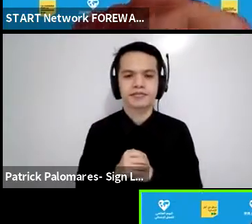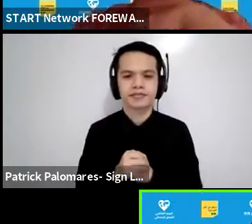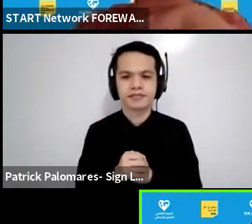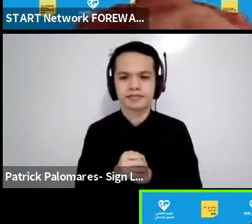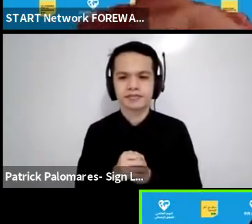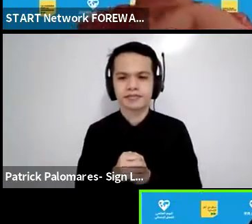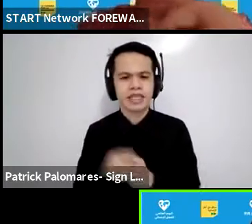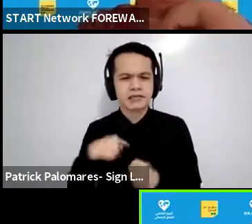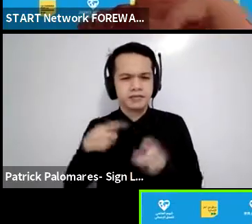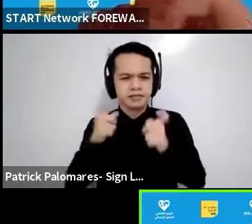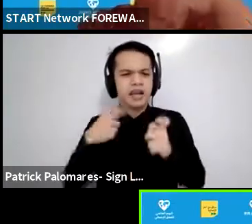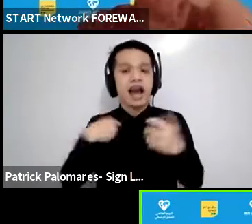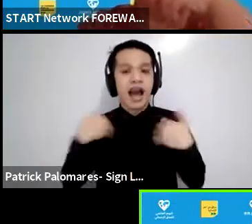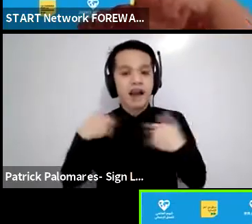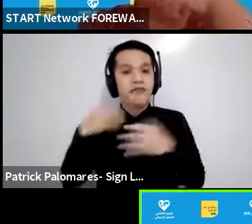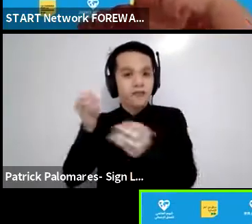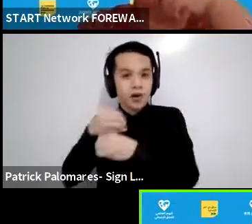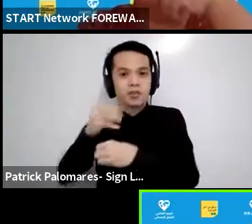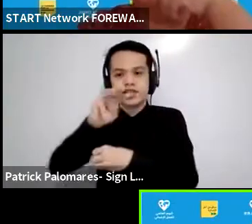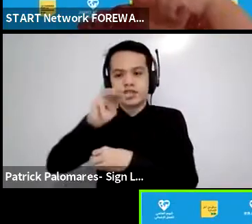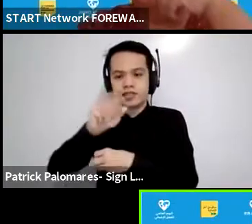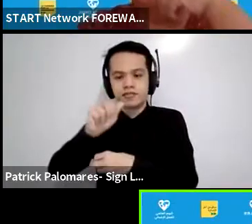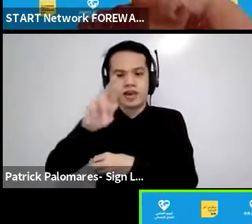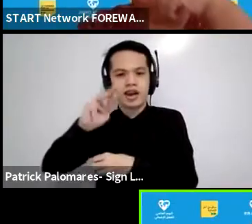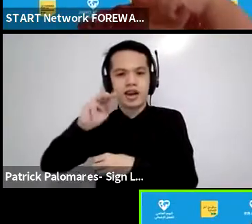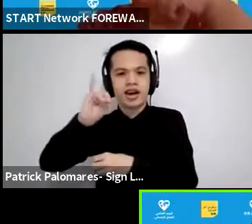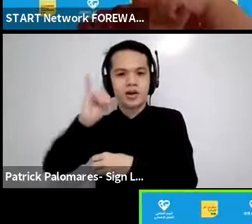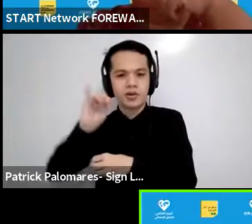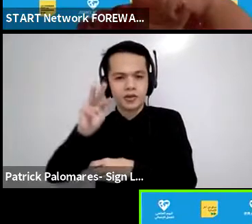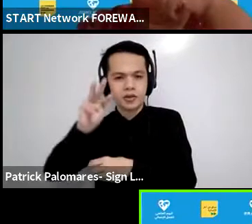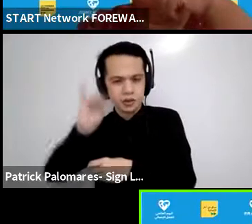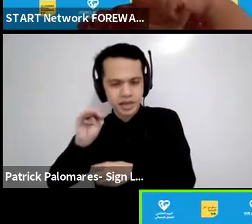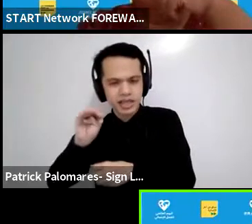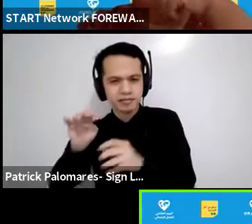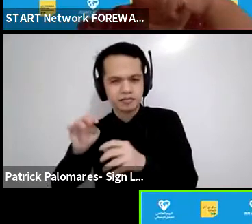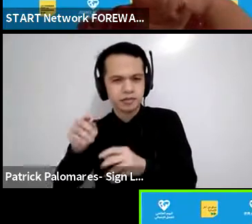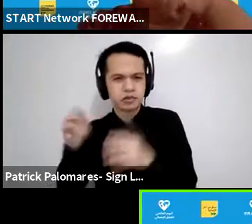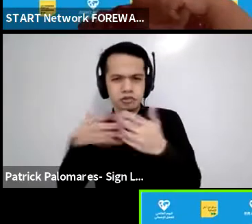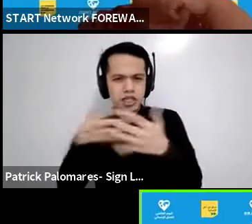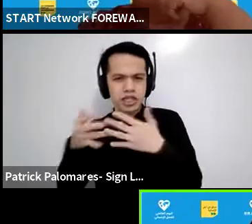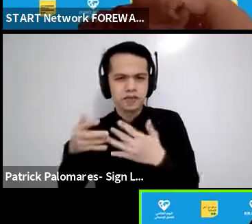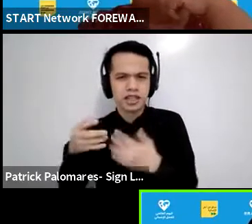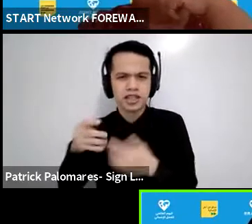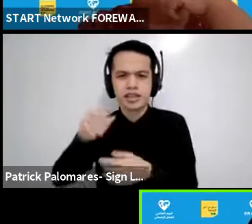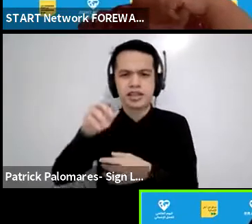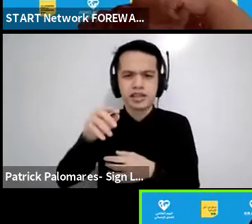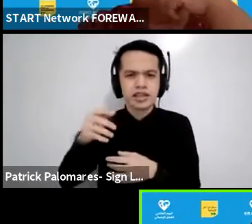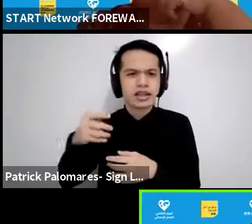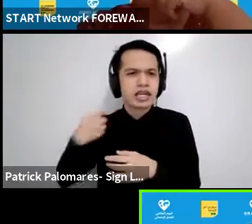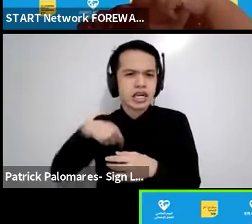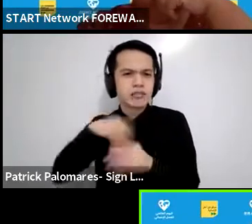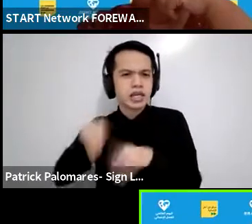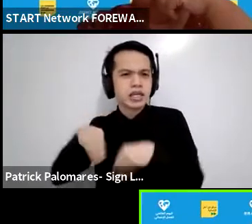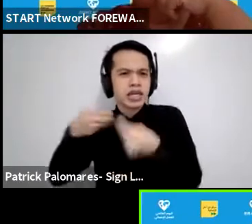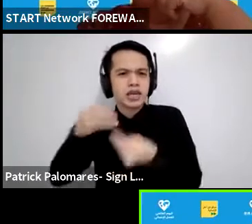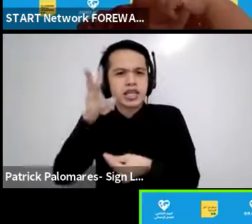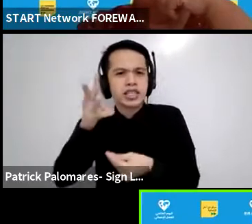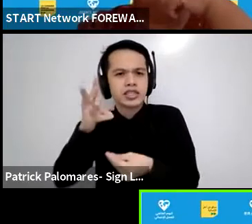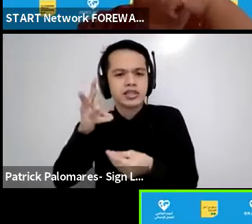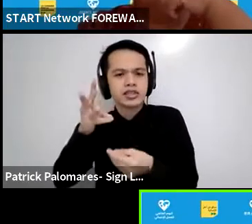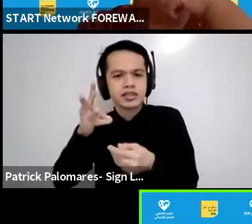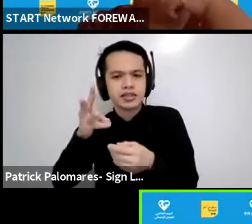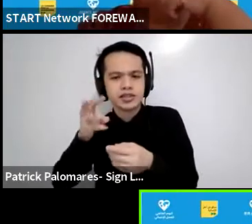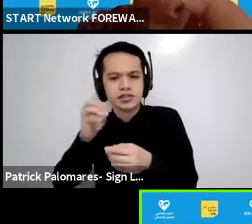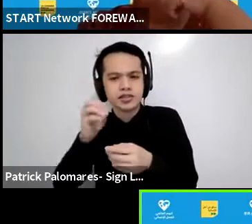very quickly. We have an office in Marawi. We've been there. Actually, even during the siege, we sent a 60-person medical team from